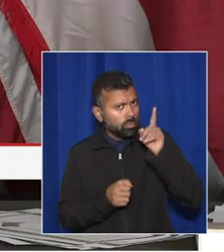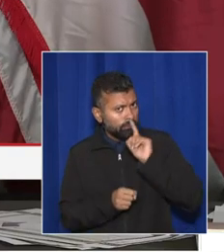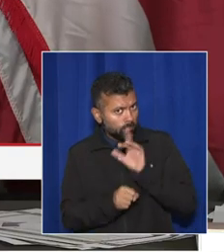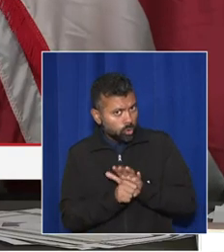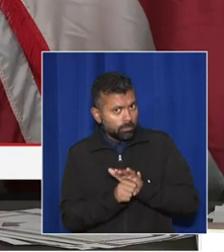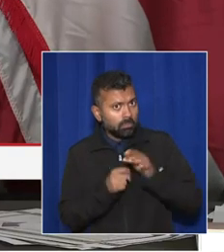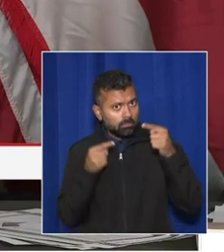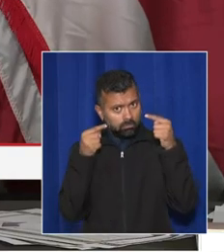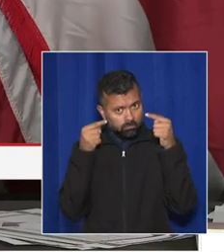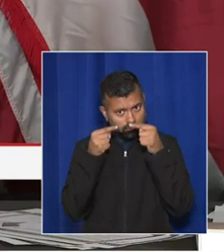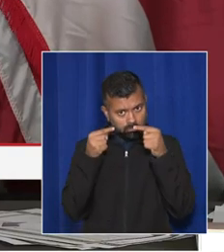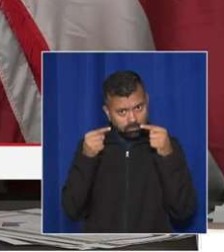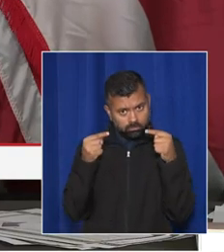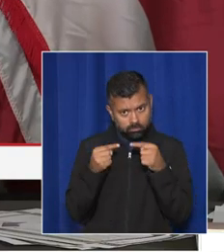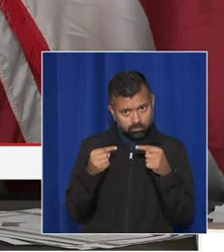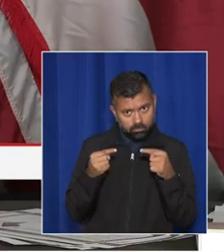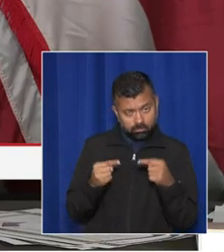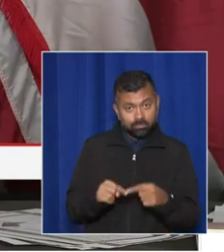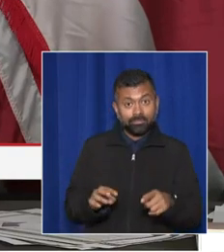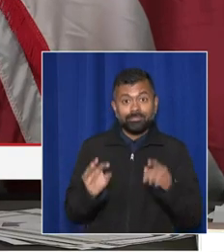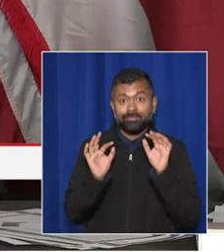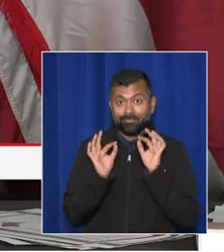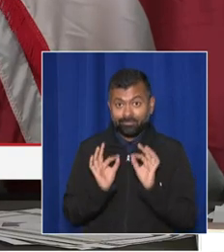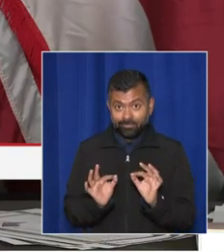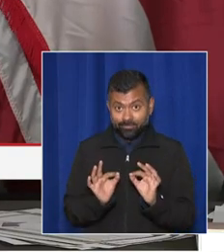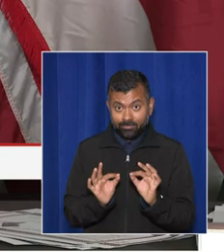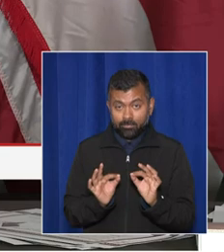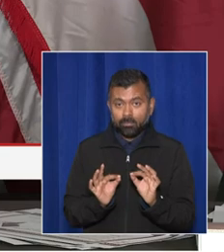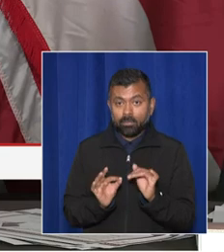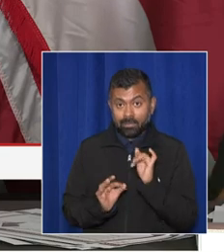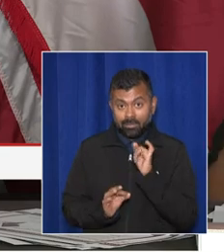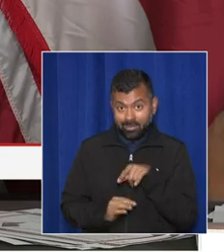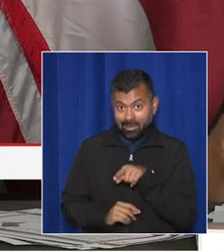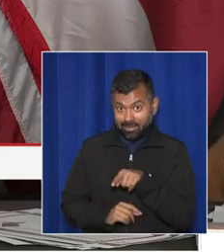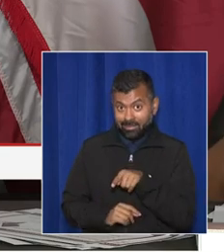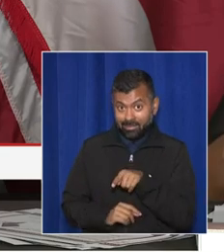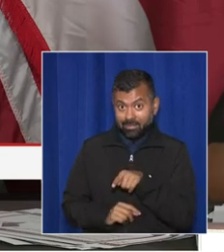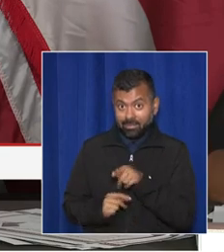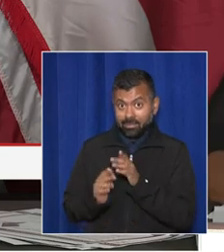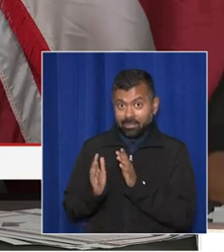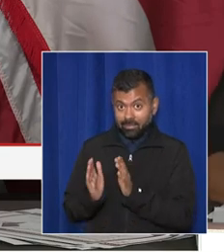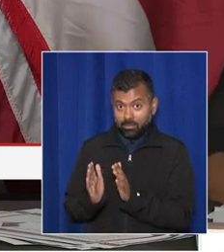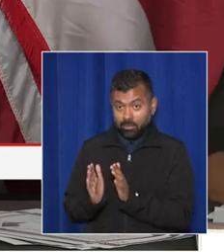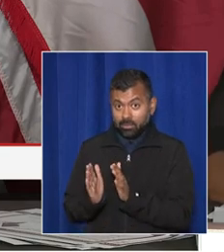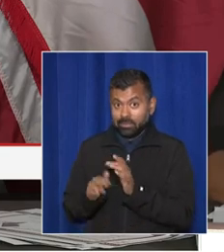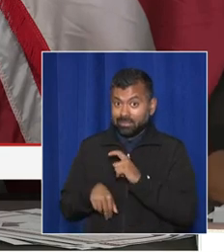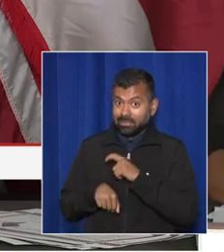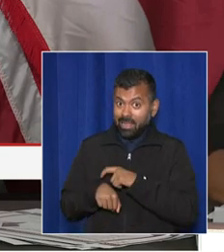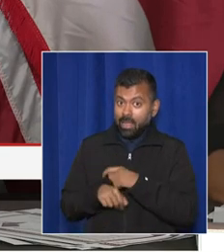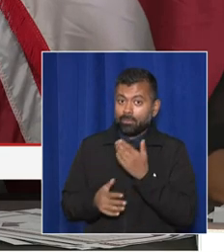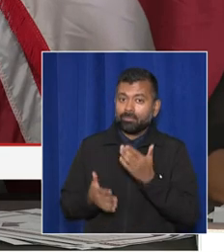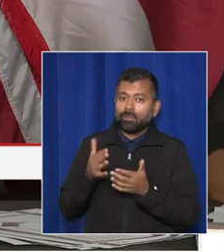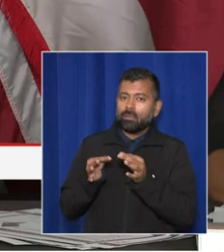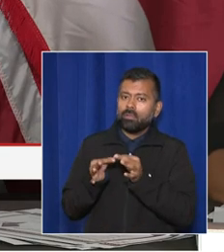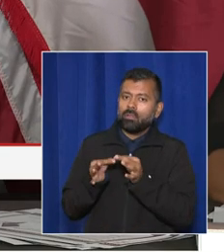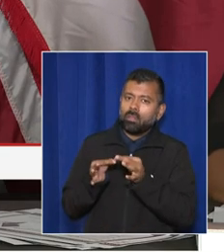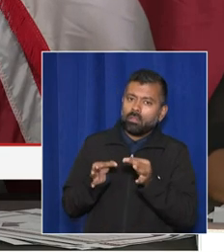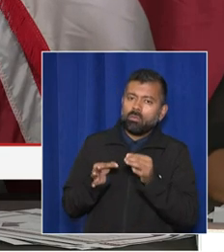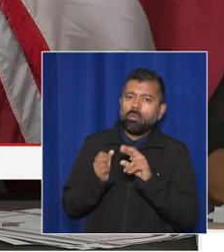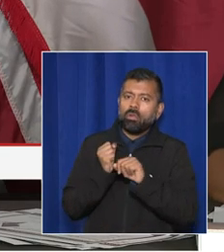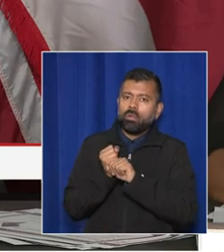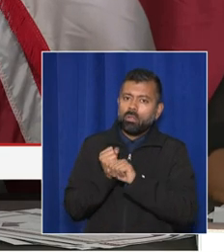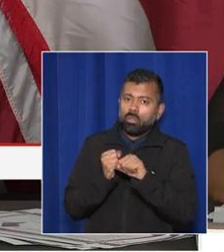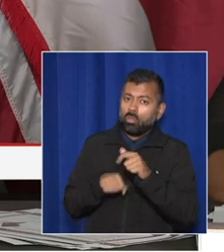employment. And so what we have seen is that this is taking a little bit more time than it would typically take